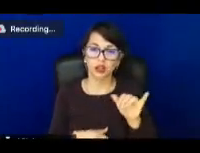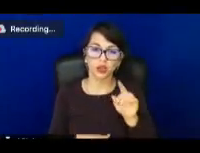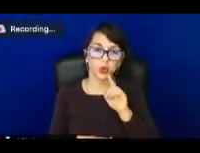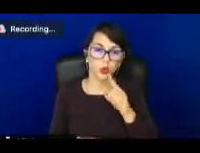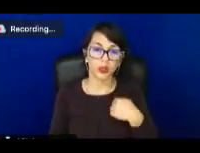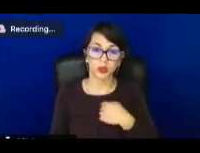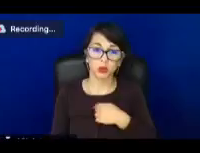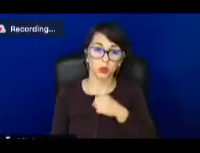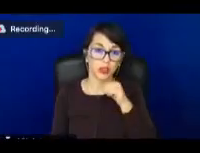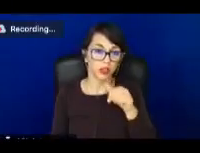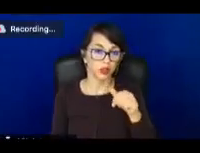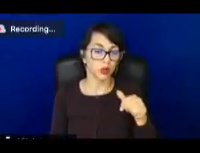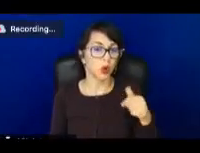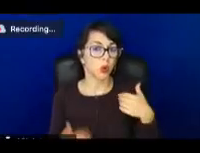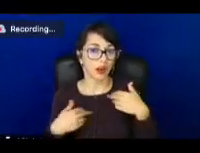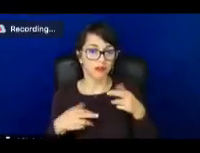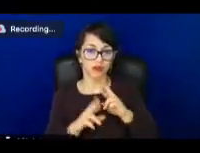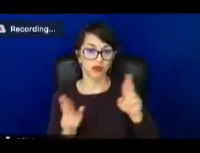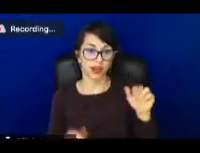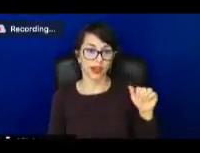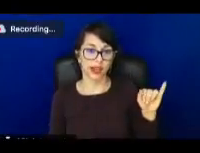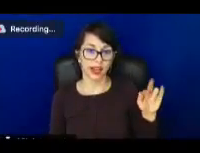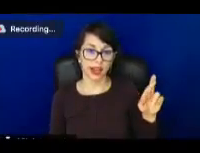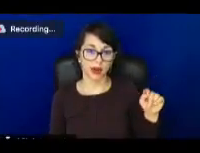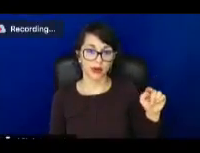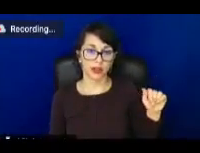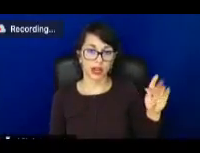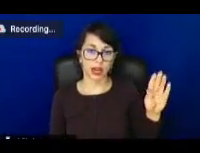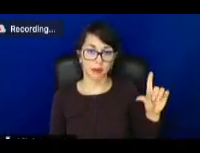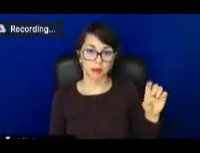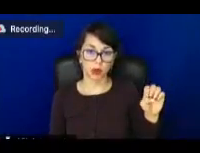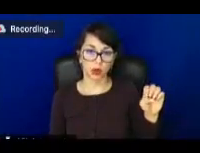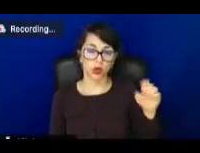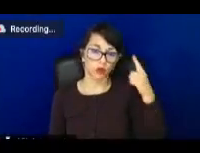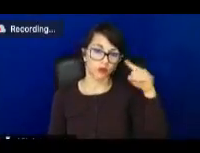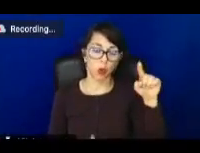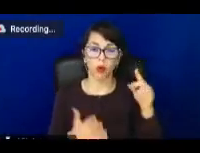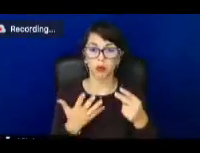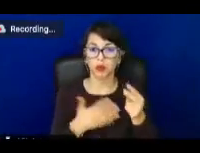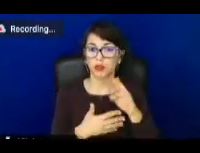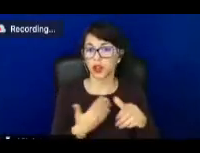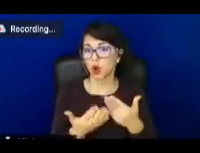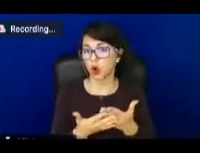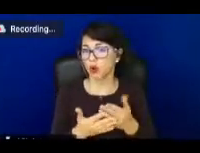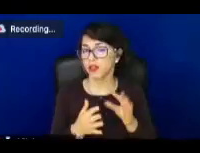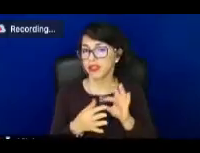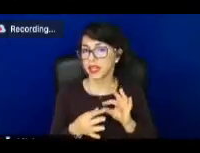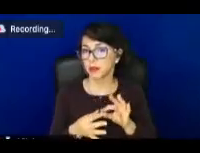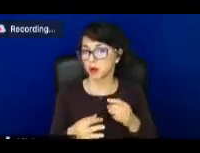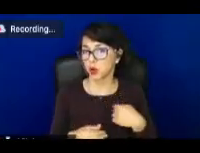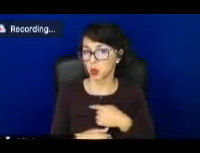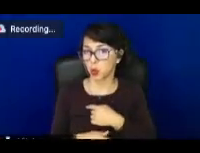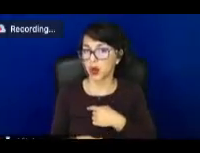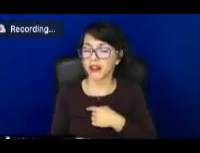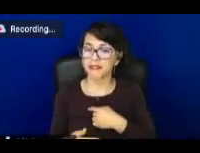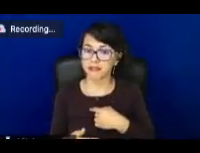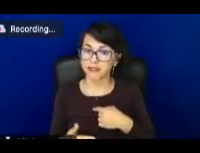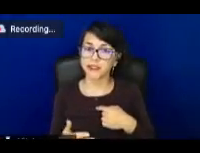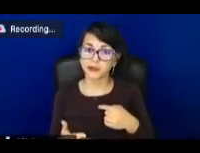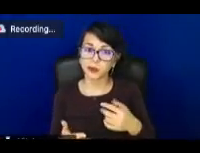the Airtable to look at all the input that we've heard, that we've gotten at this point.